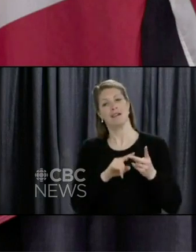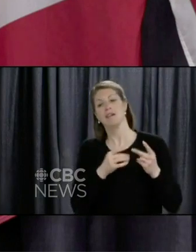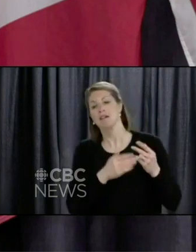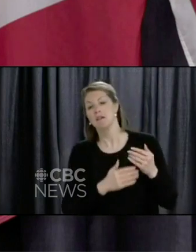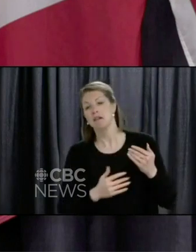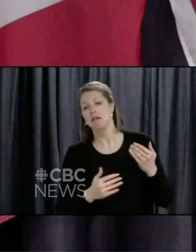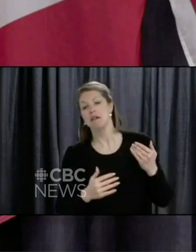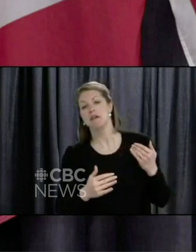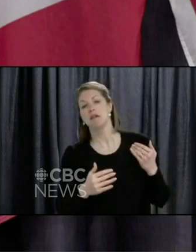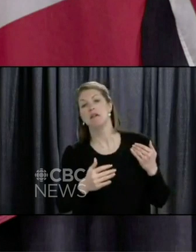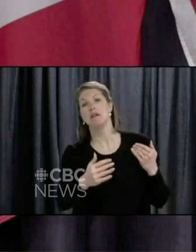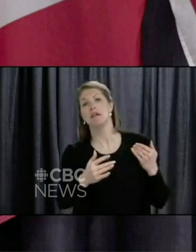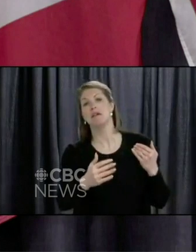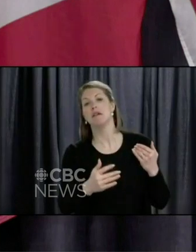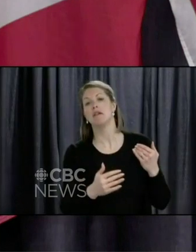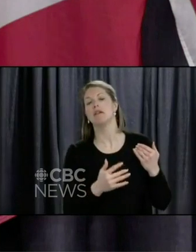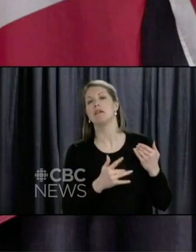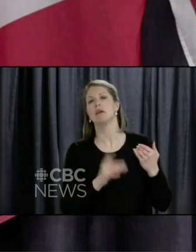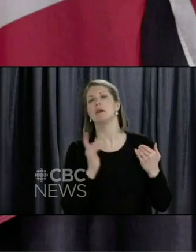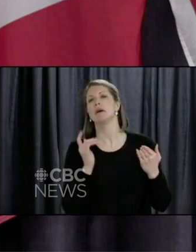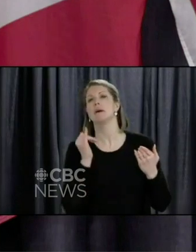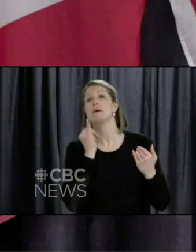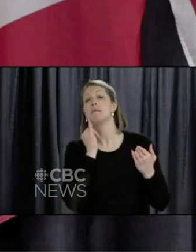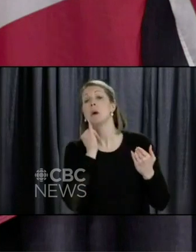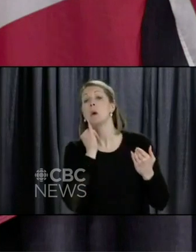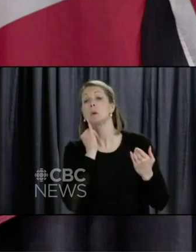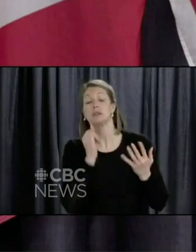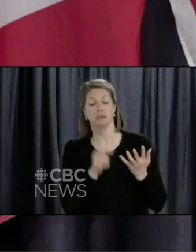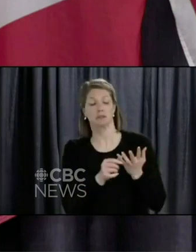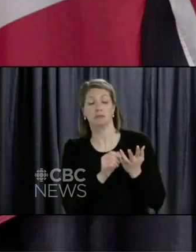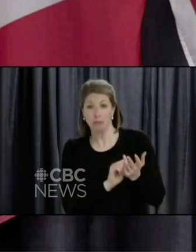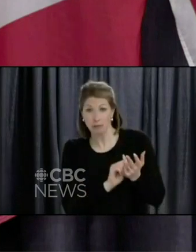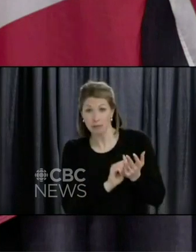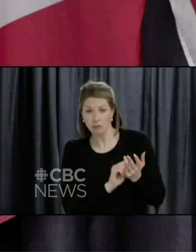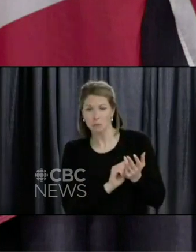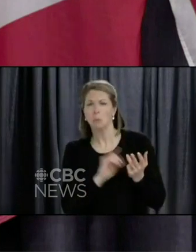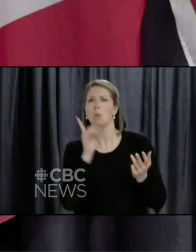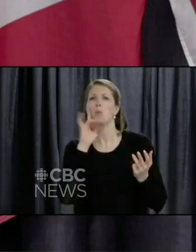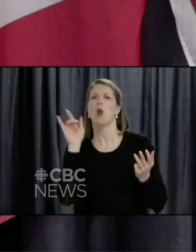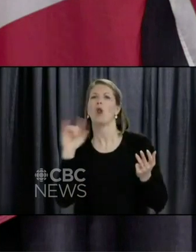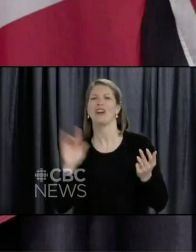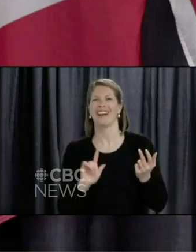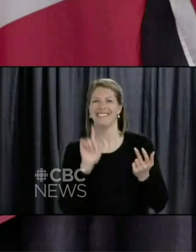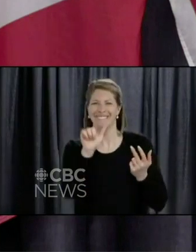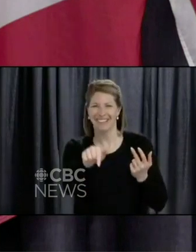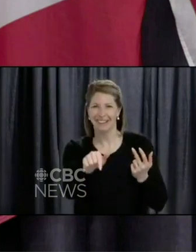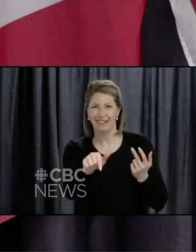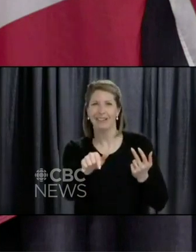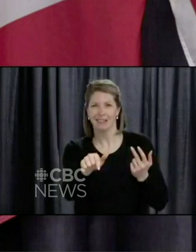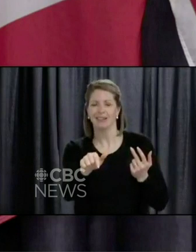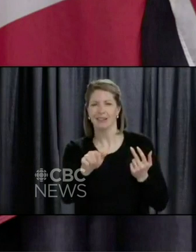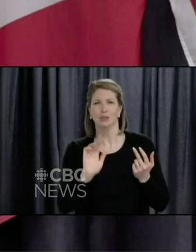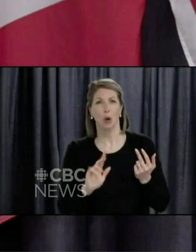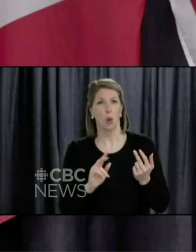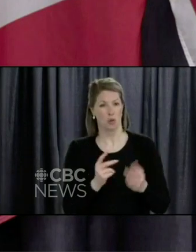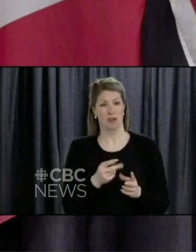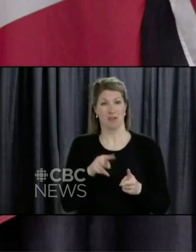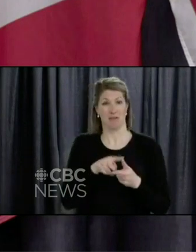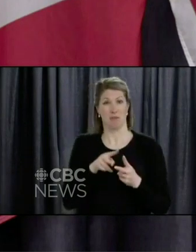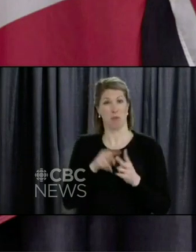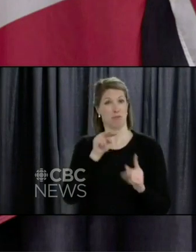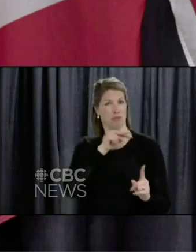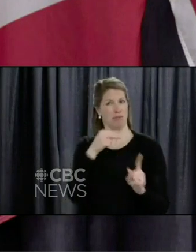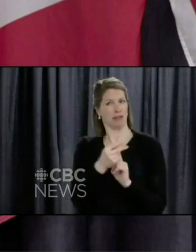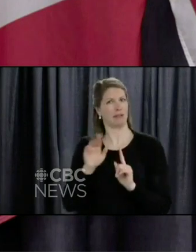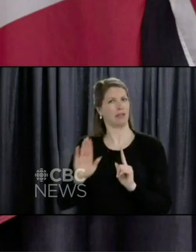some dials, some measurements to say, once we do that, how are we doing over the course of the